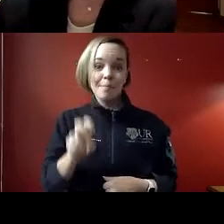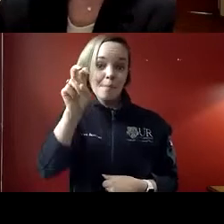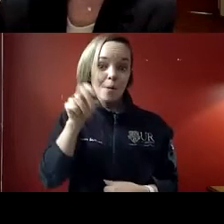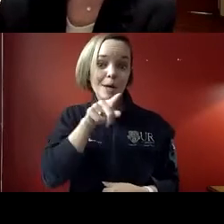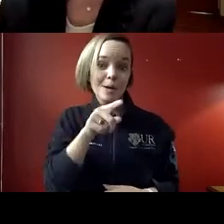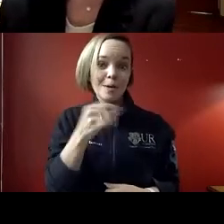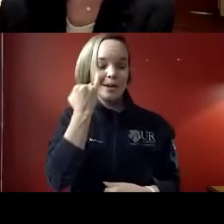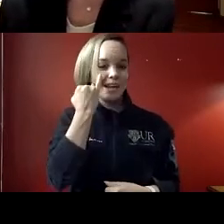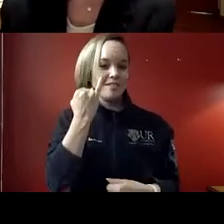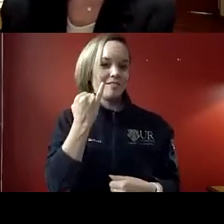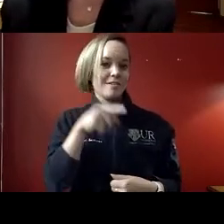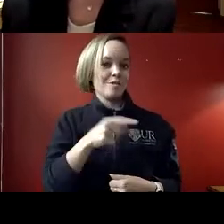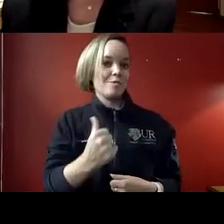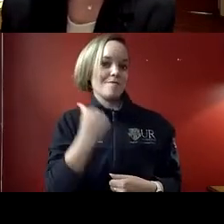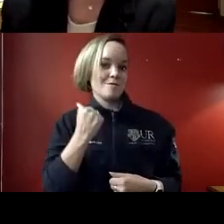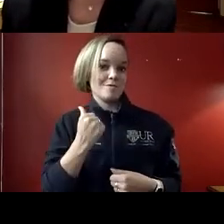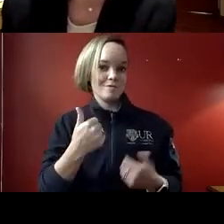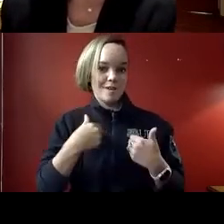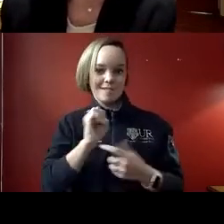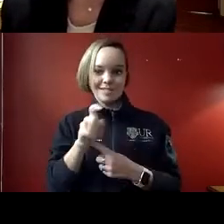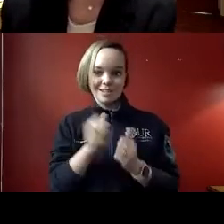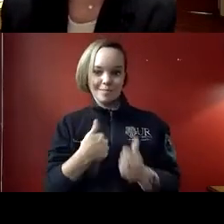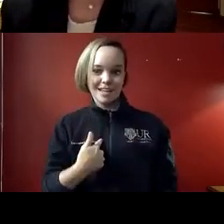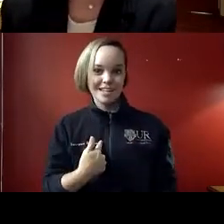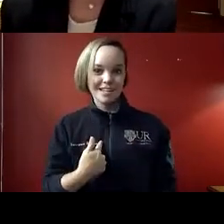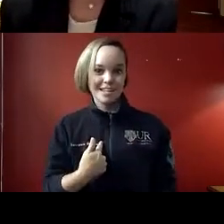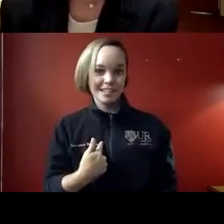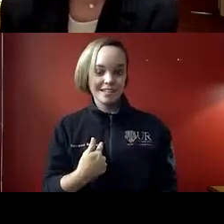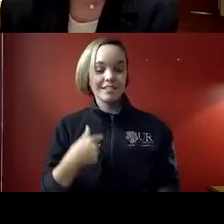sexual relationship with me. Or